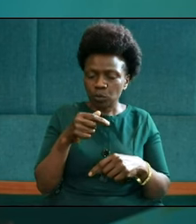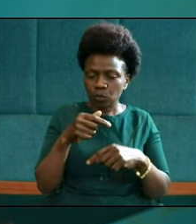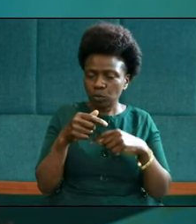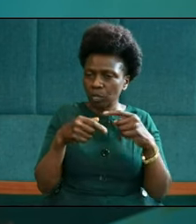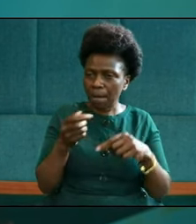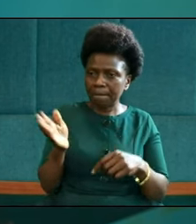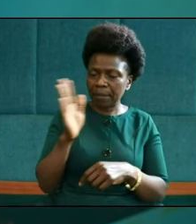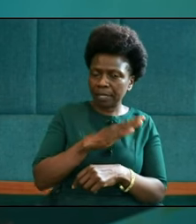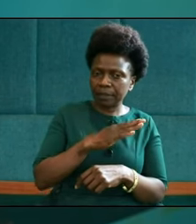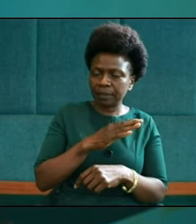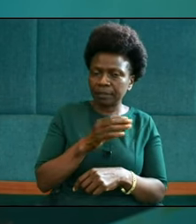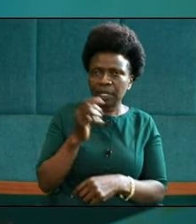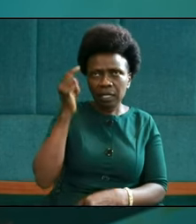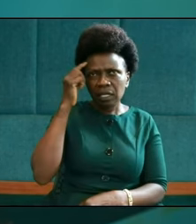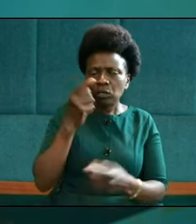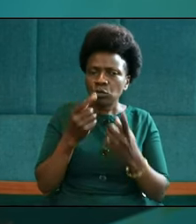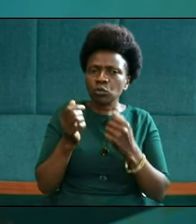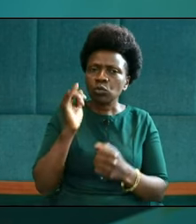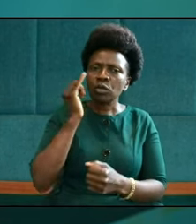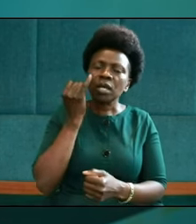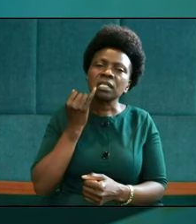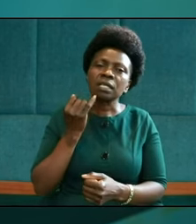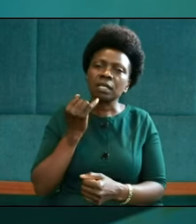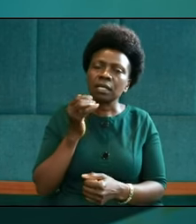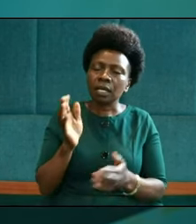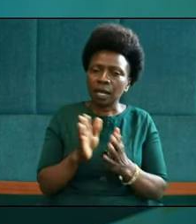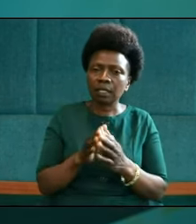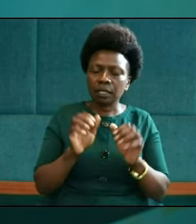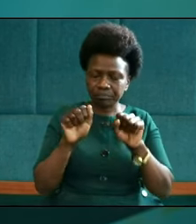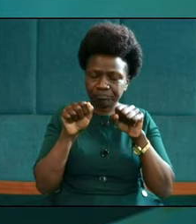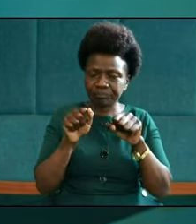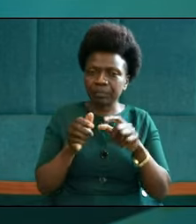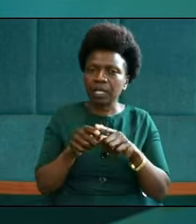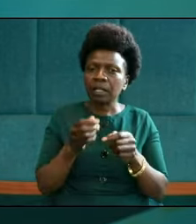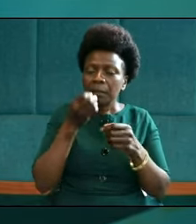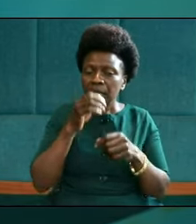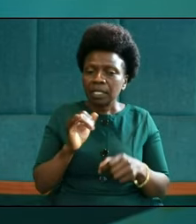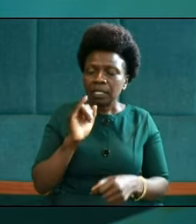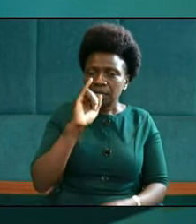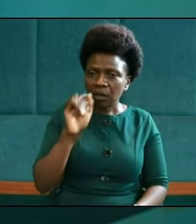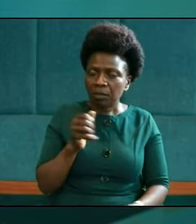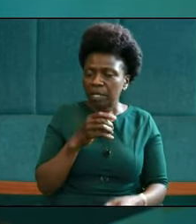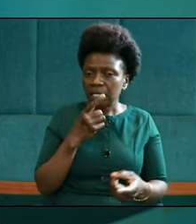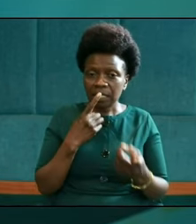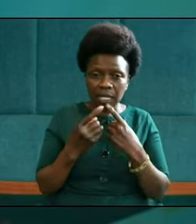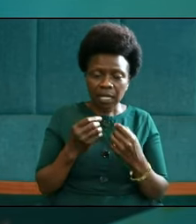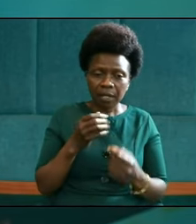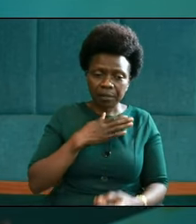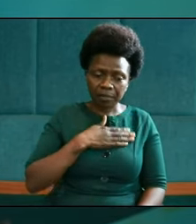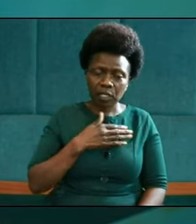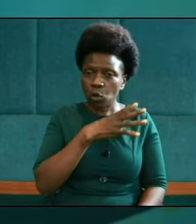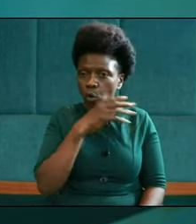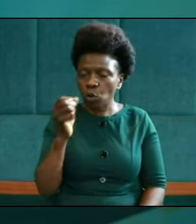think they talked to Isaac, and he agreed, and he blesses Jacob and told him, "Please go